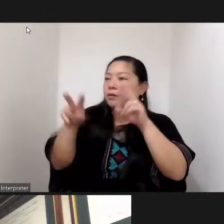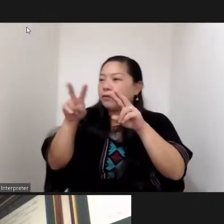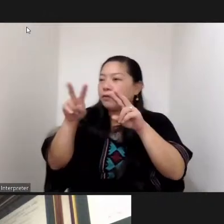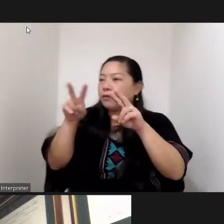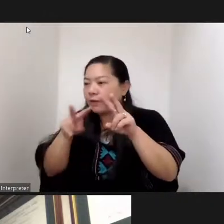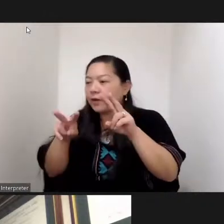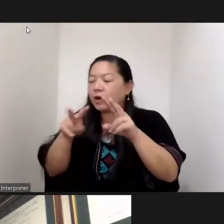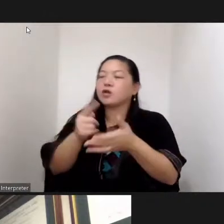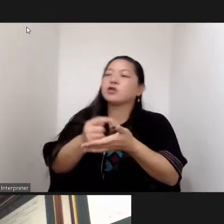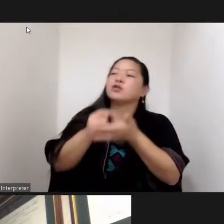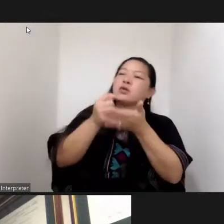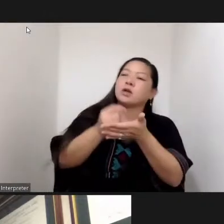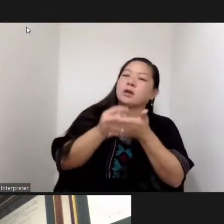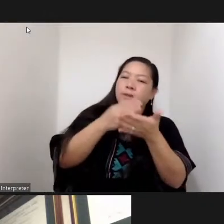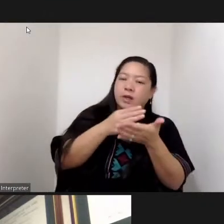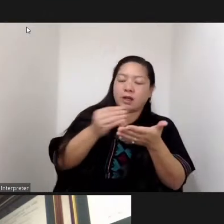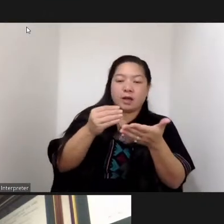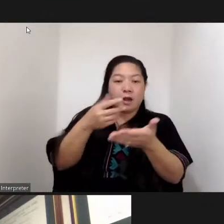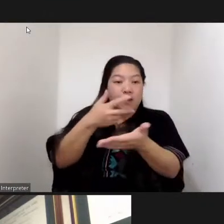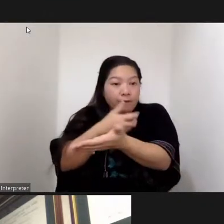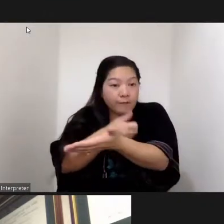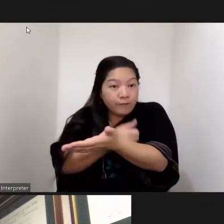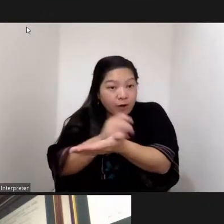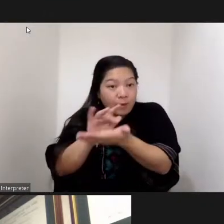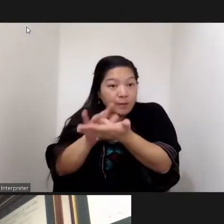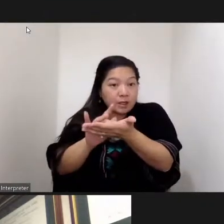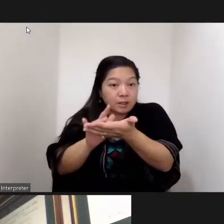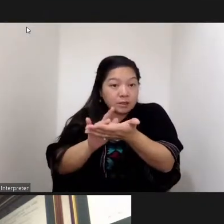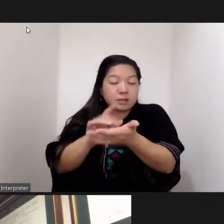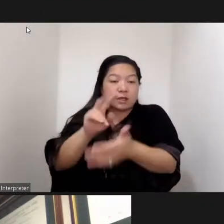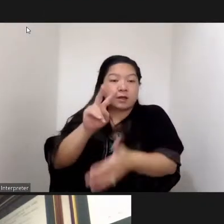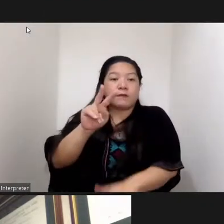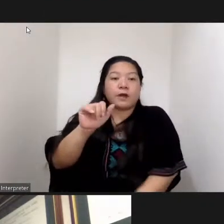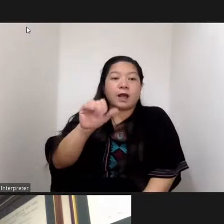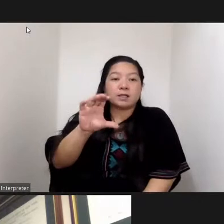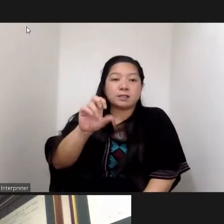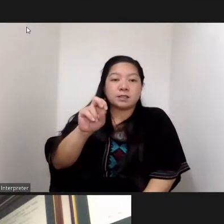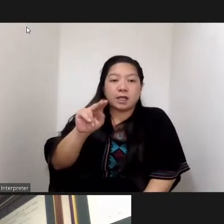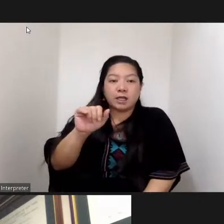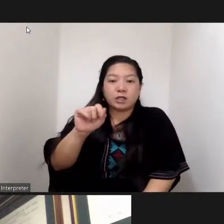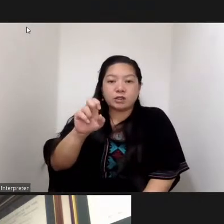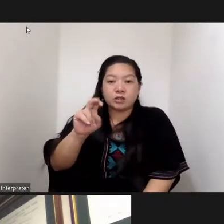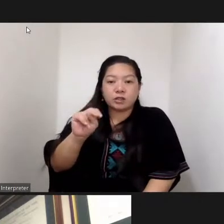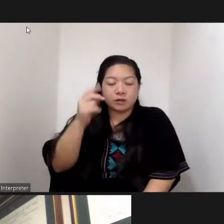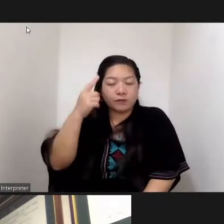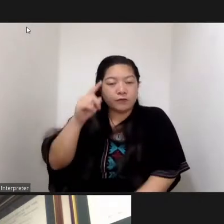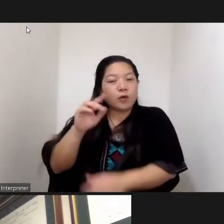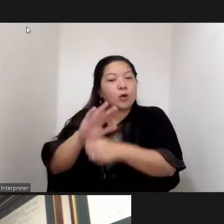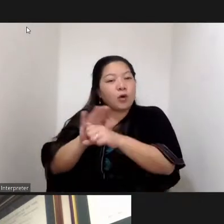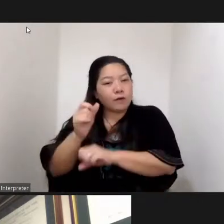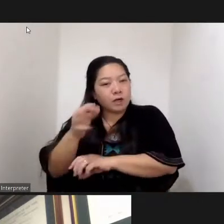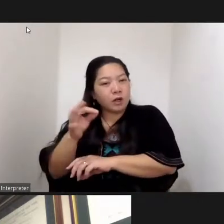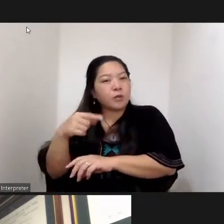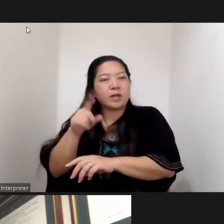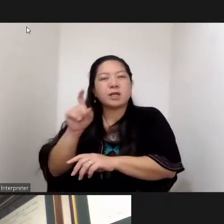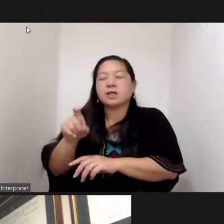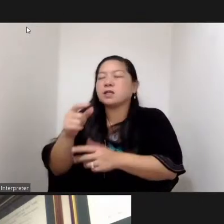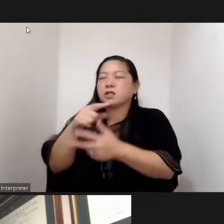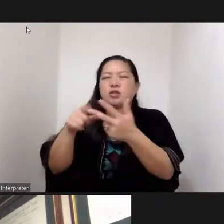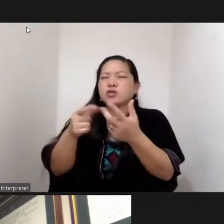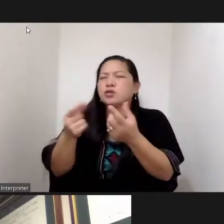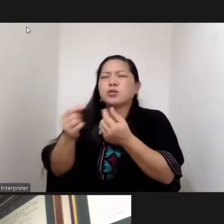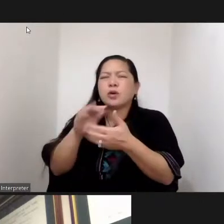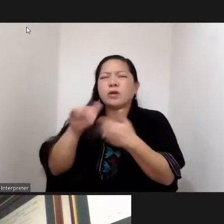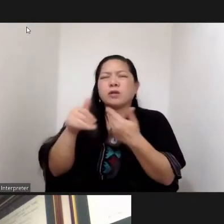very essential measures that we need to do to respond to the pandemic.